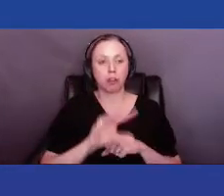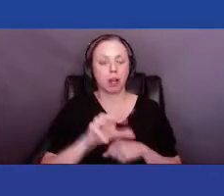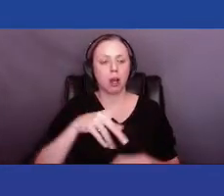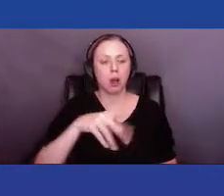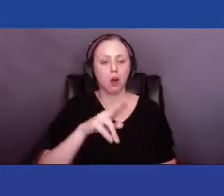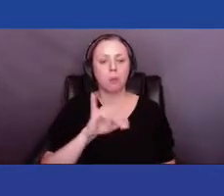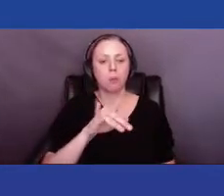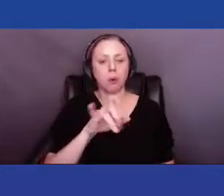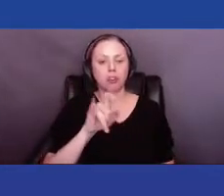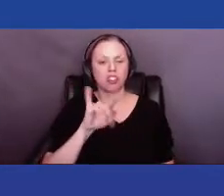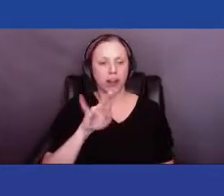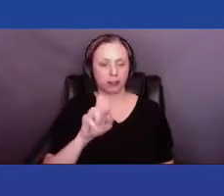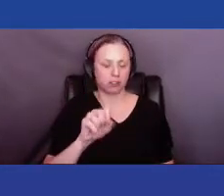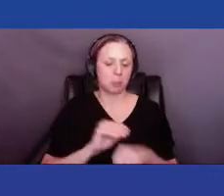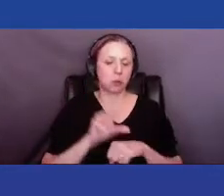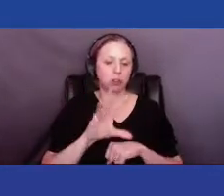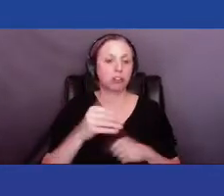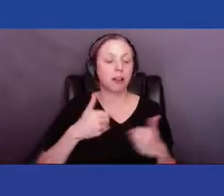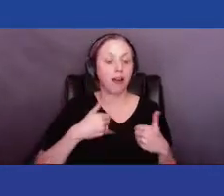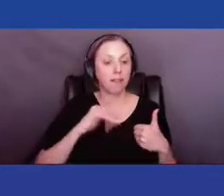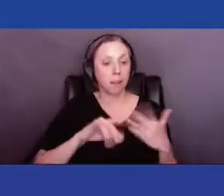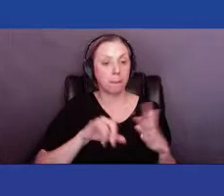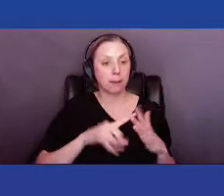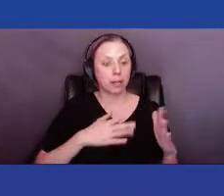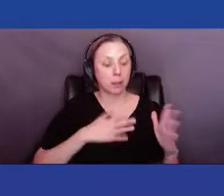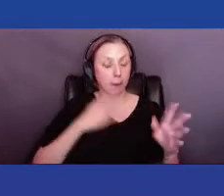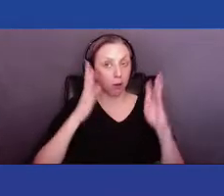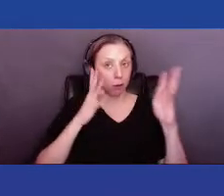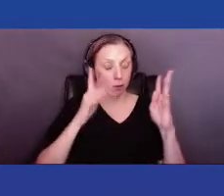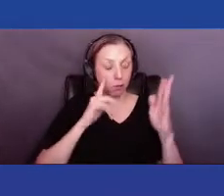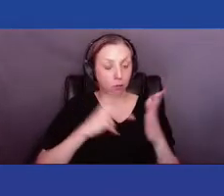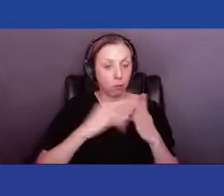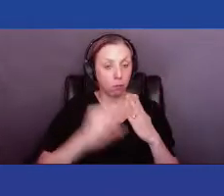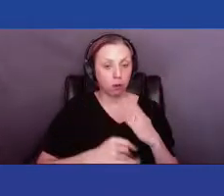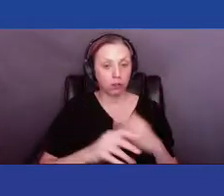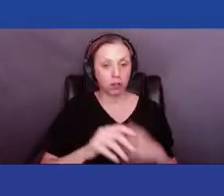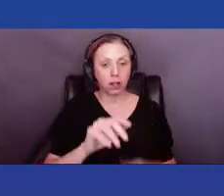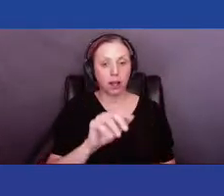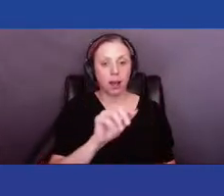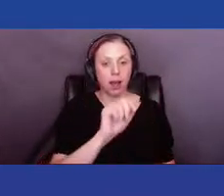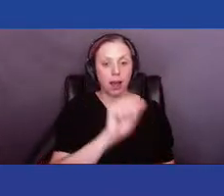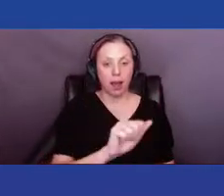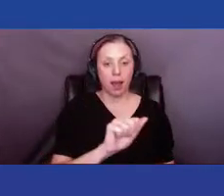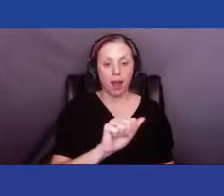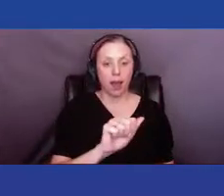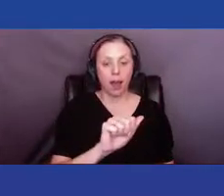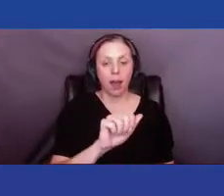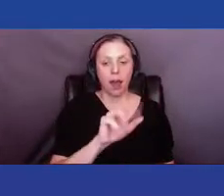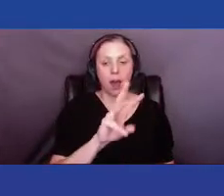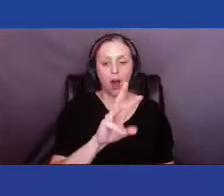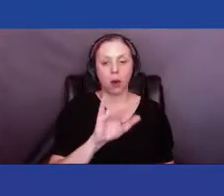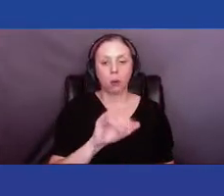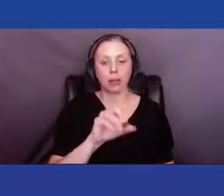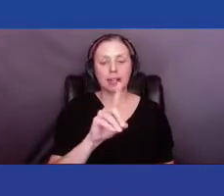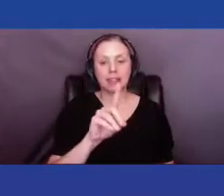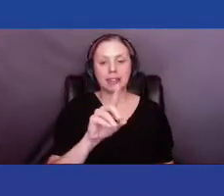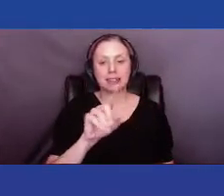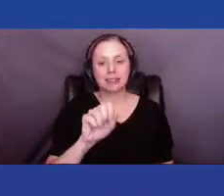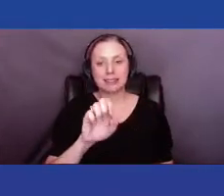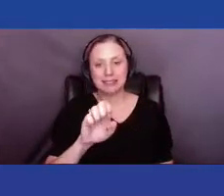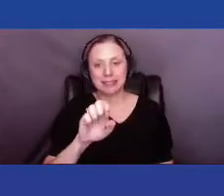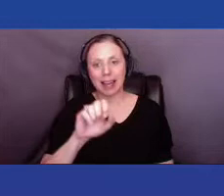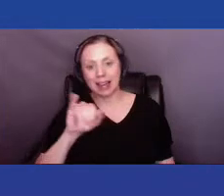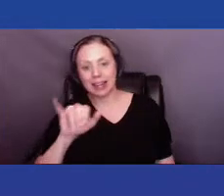And this was the beginning of my creation of the project Awideya, which means, again, all of us are